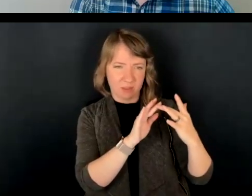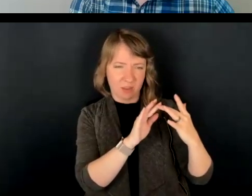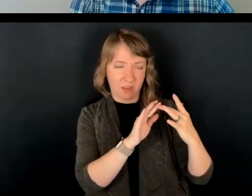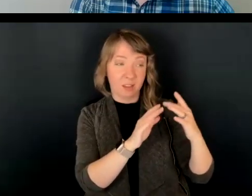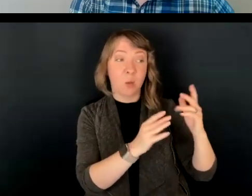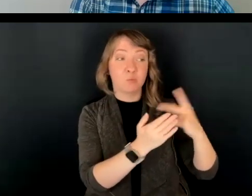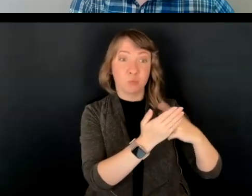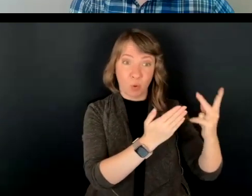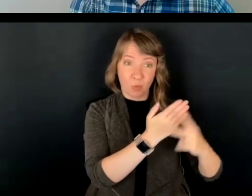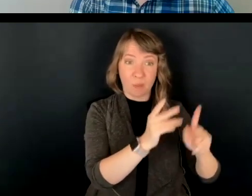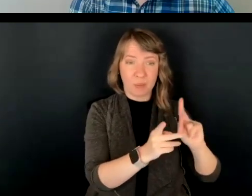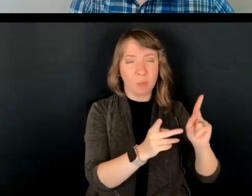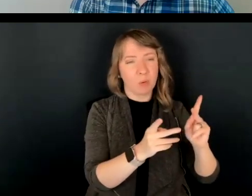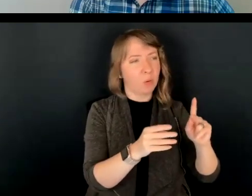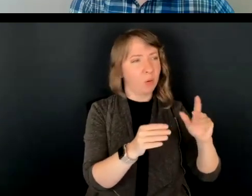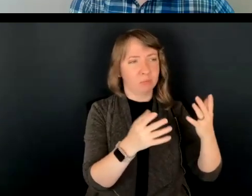around